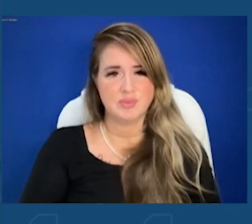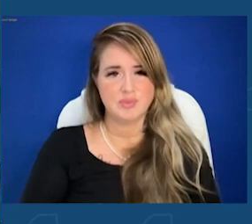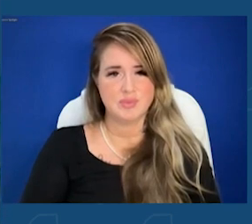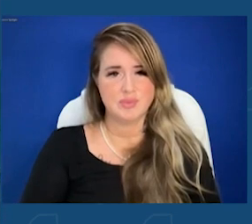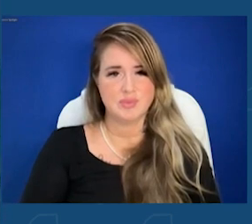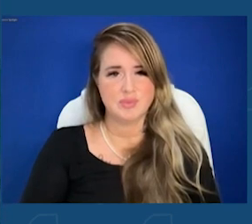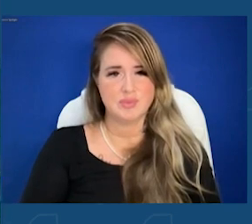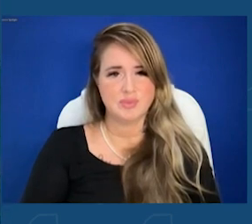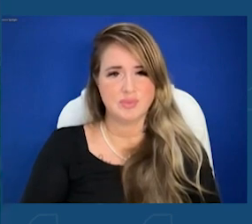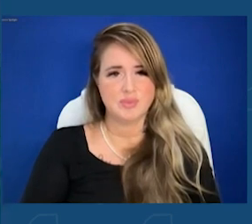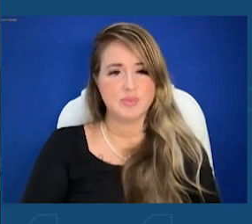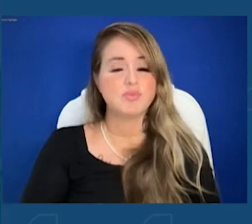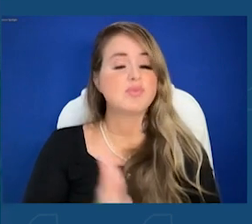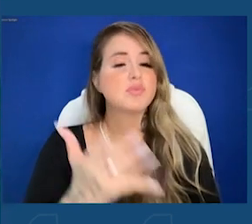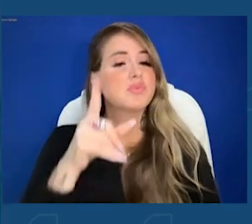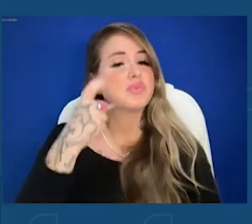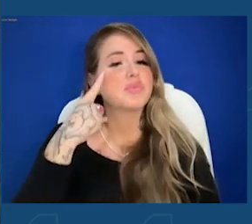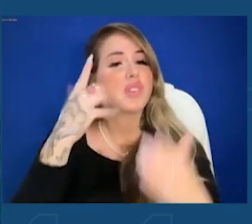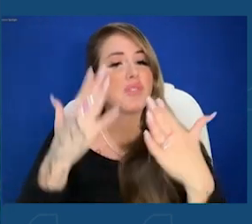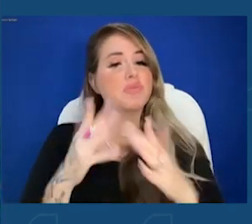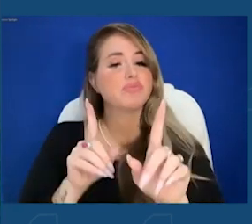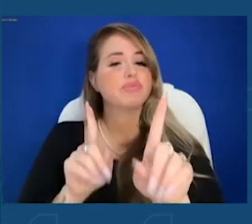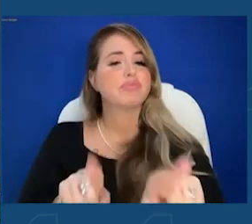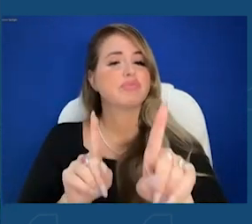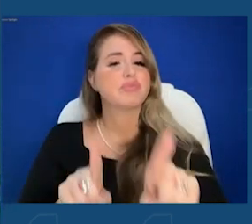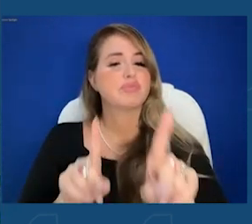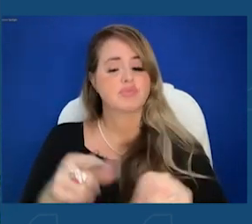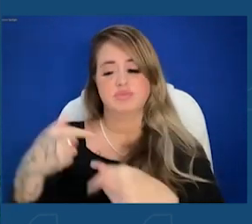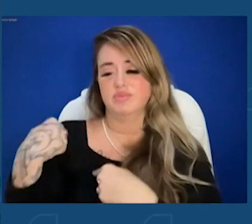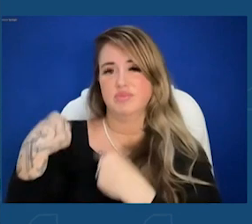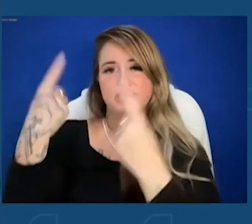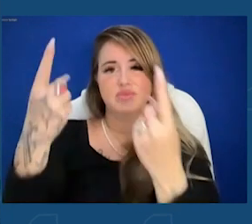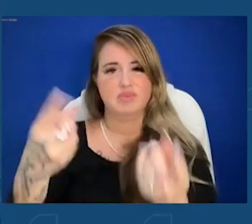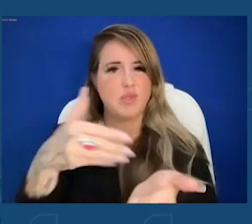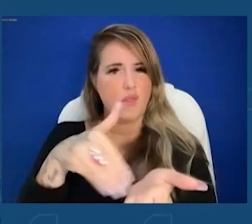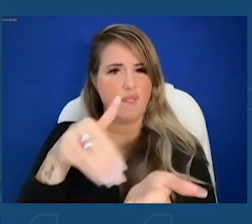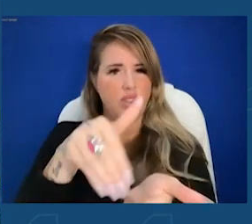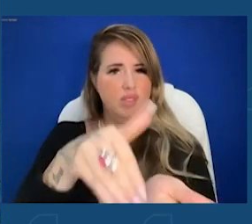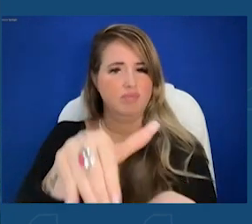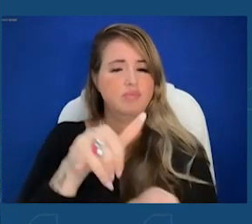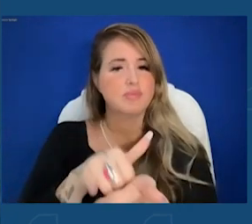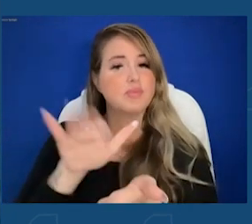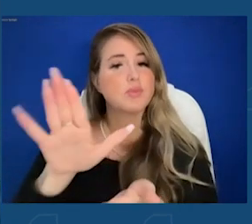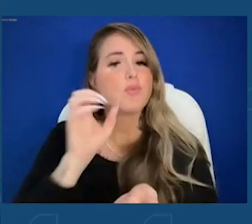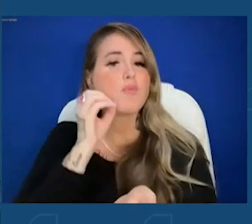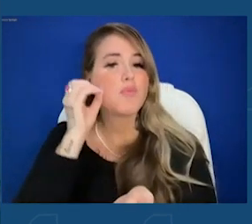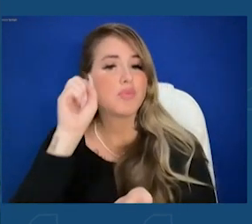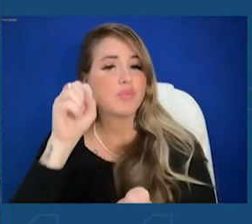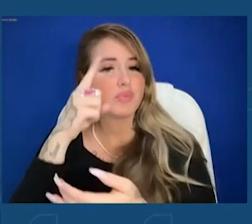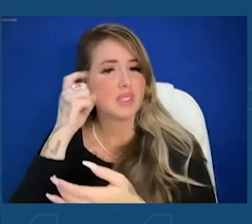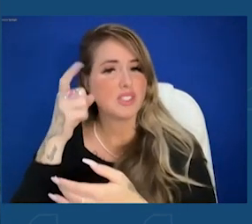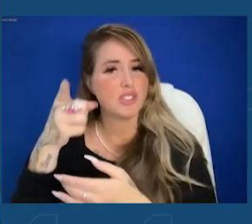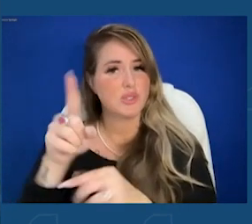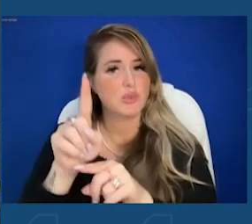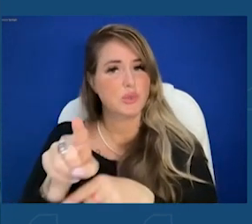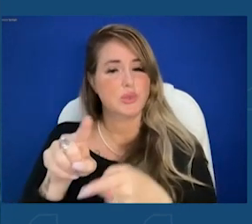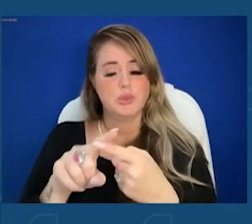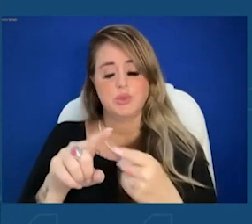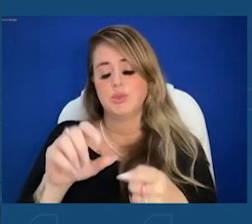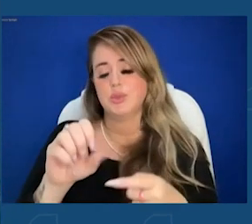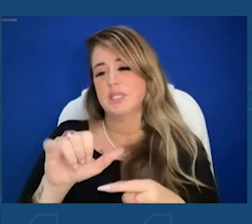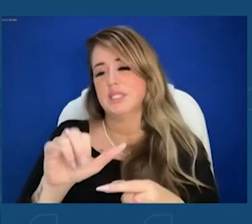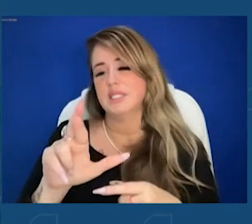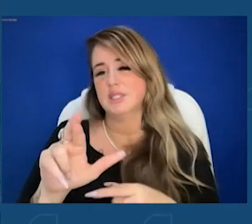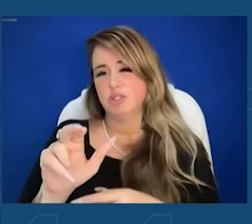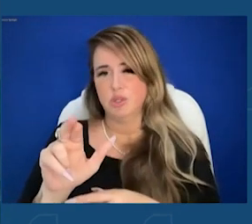The governor has been back many times. It's not only her home, because she was at Syracuse University, but has come